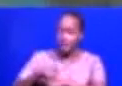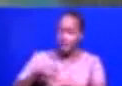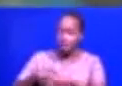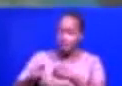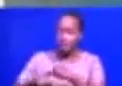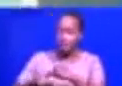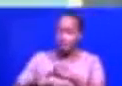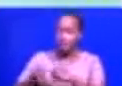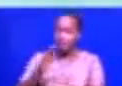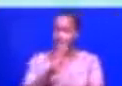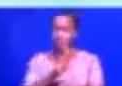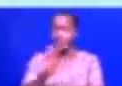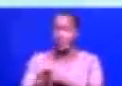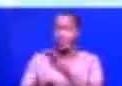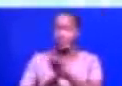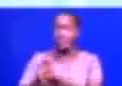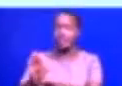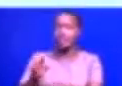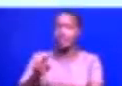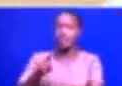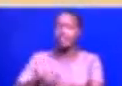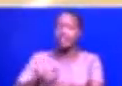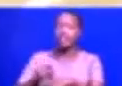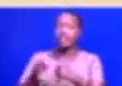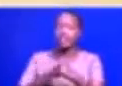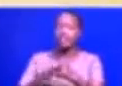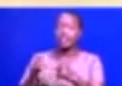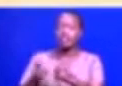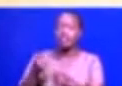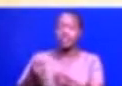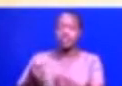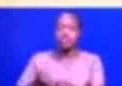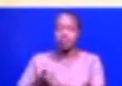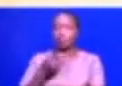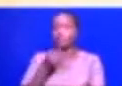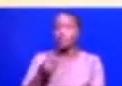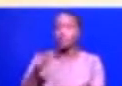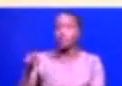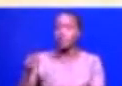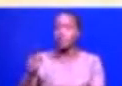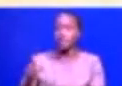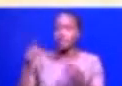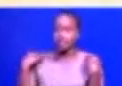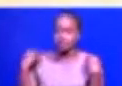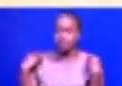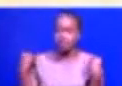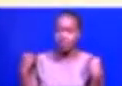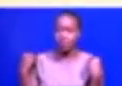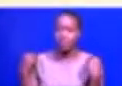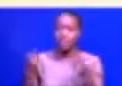in Nyayo, and at 8 p.m. we have the first game of the men premier game,